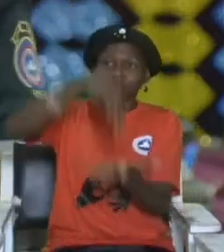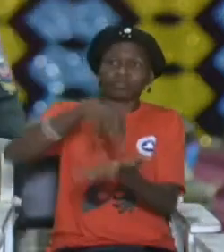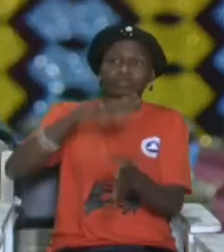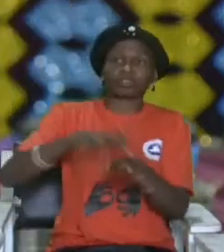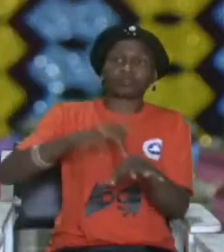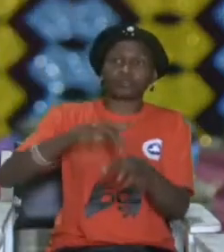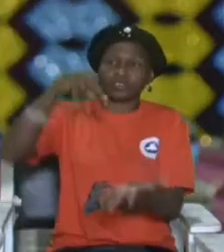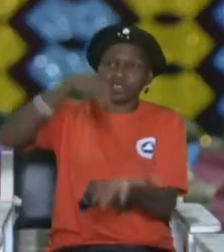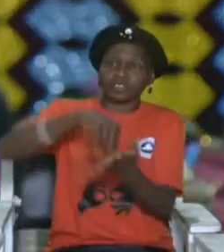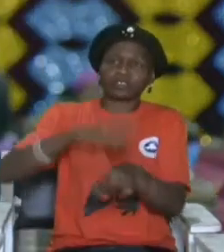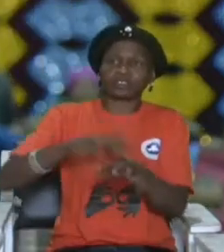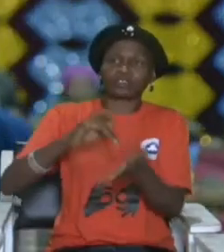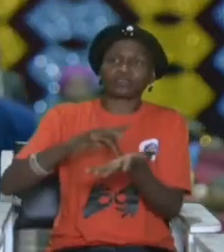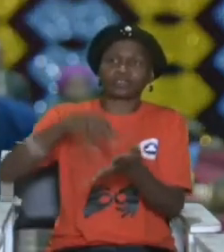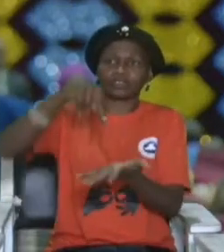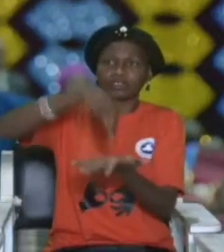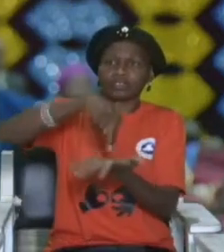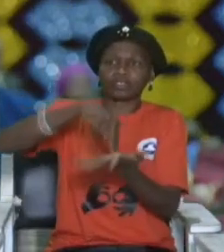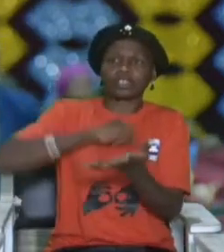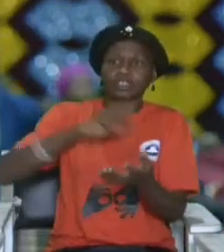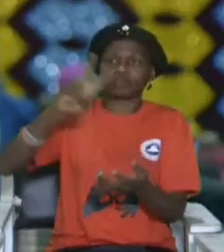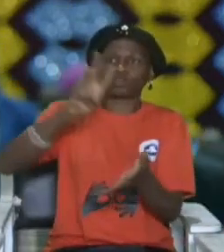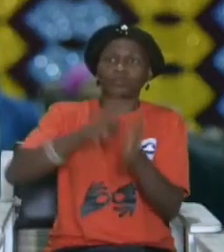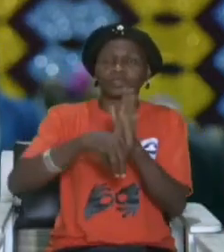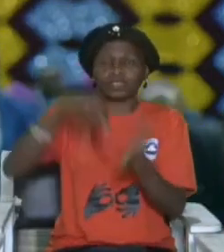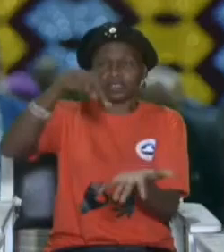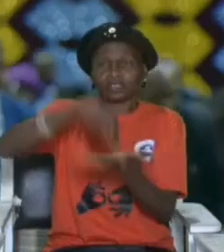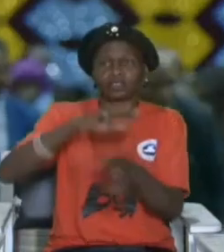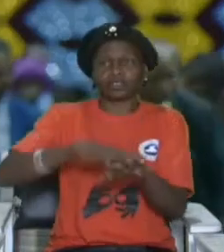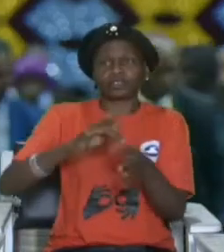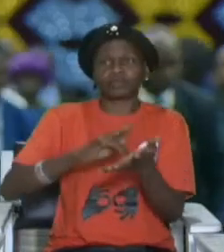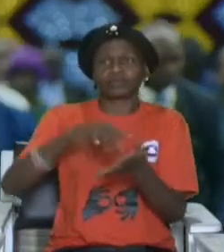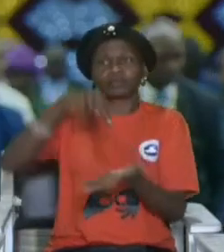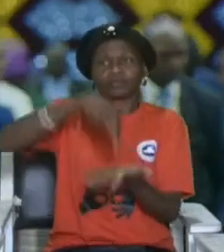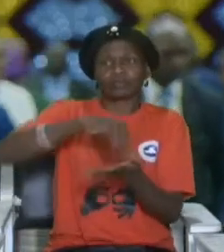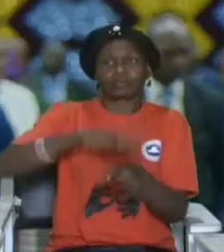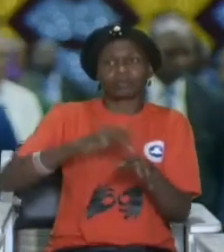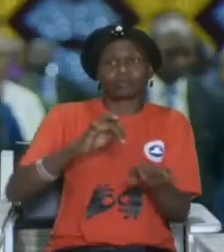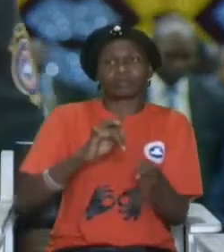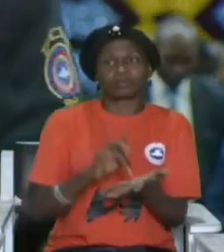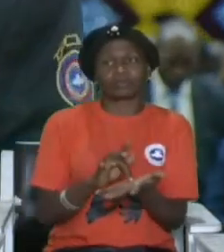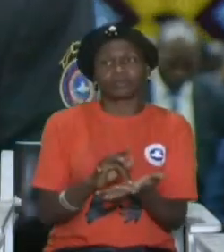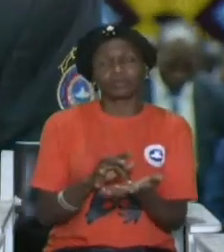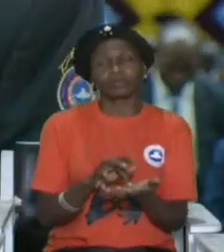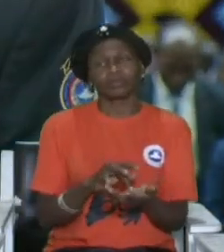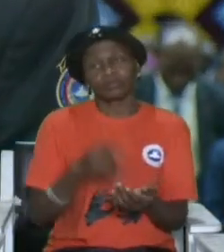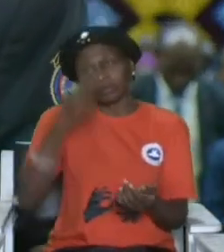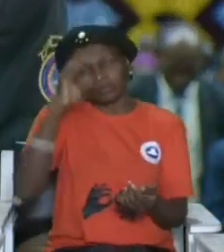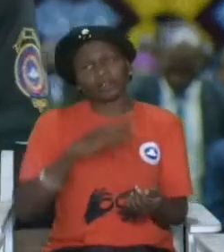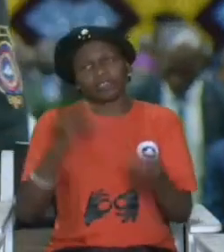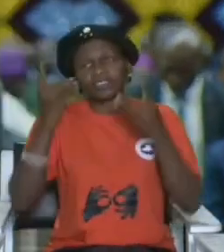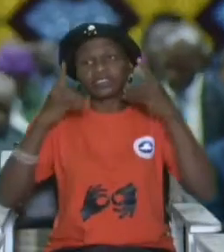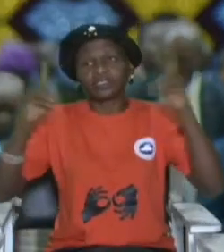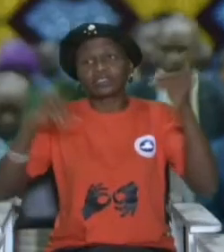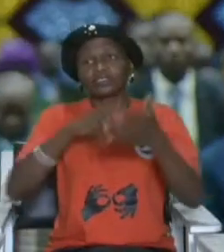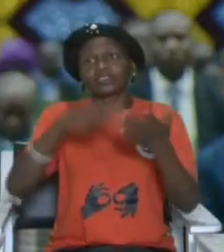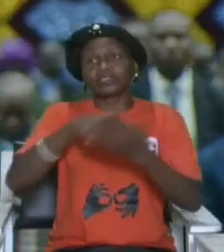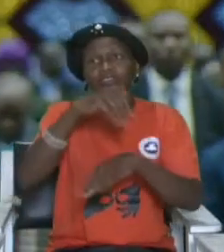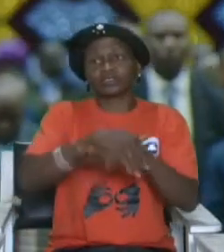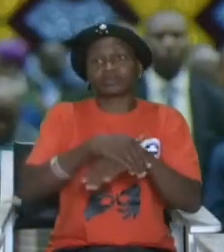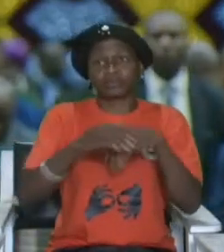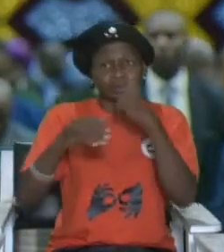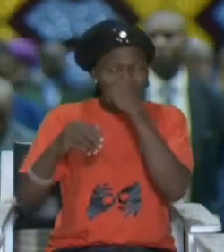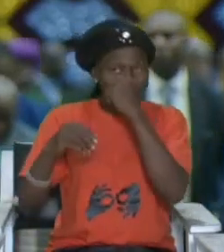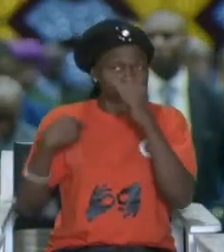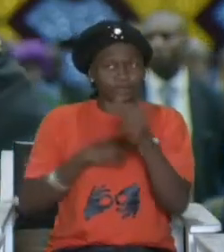jump up on your feet. I have 2 minutes, jump up on your feet, jump up on your feet. Because our declarations this evening, we will